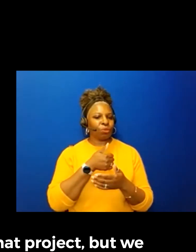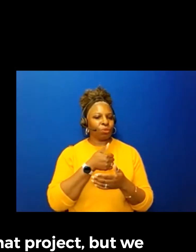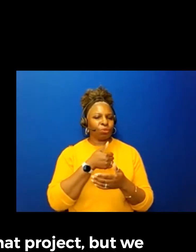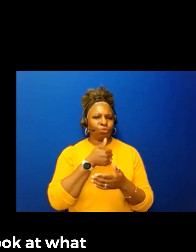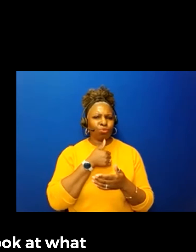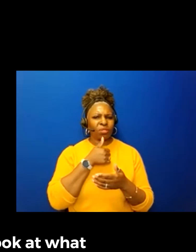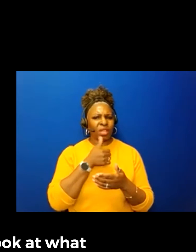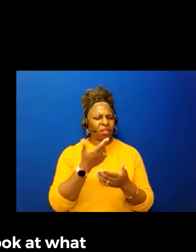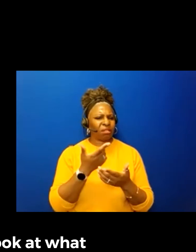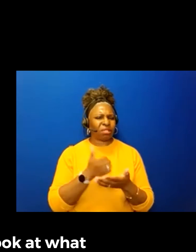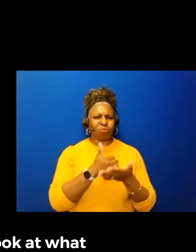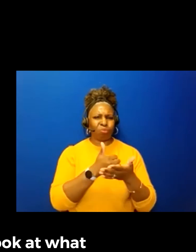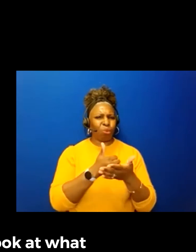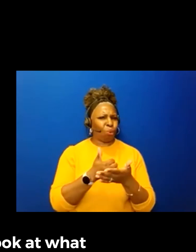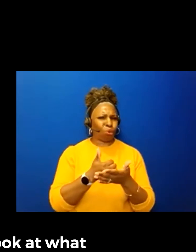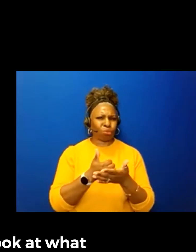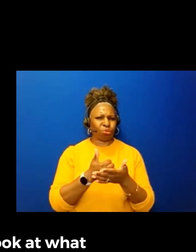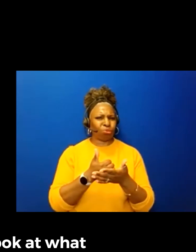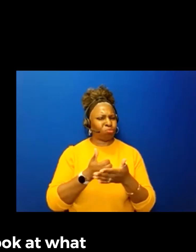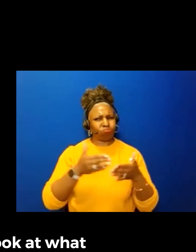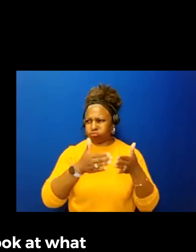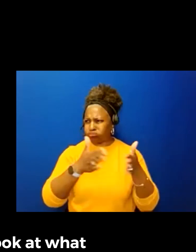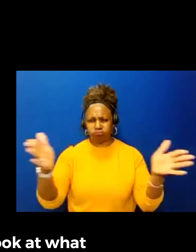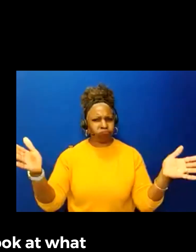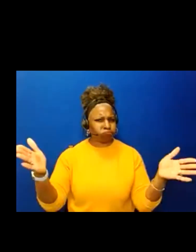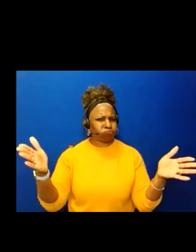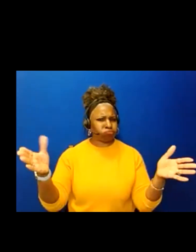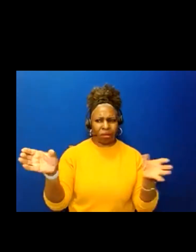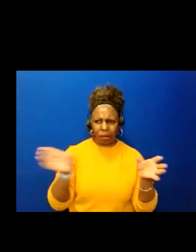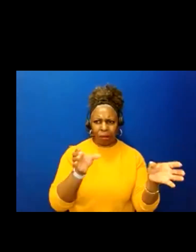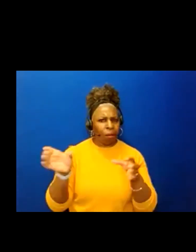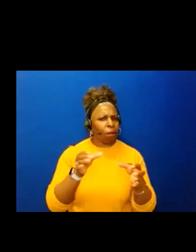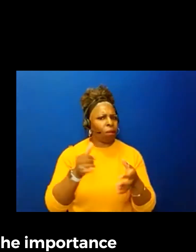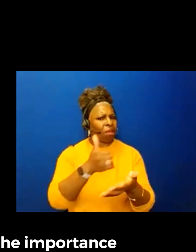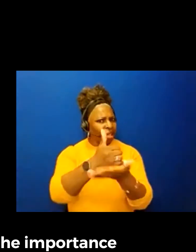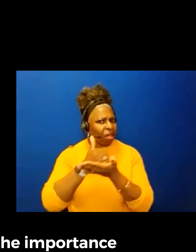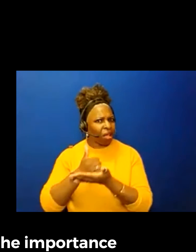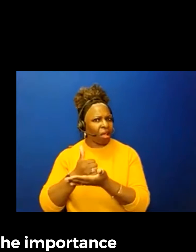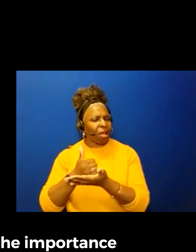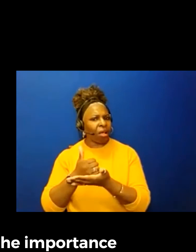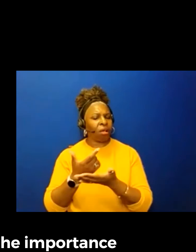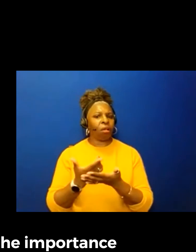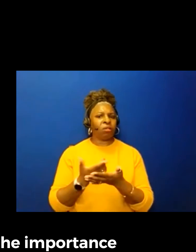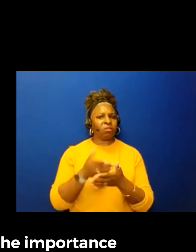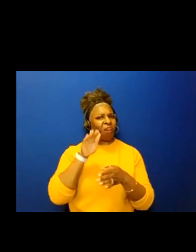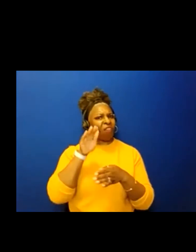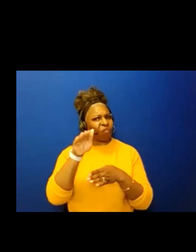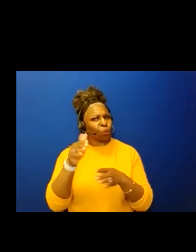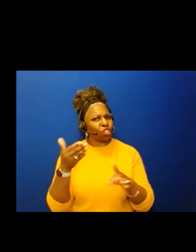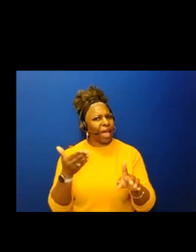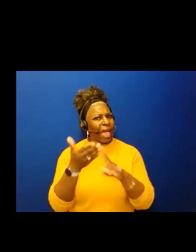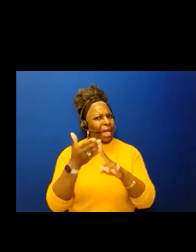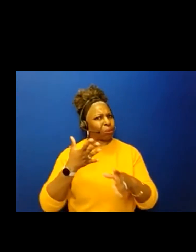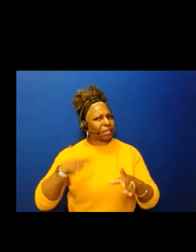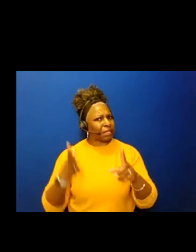the organization to be able to look at what we're doing in the future. And to talk about that and to talk about the importance of our sporting programs, I'm going to